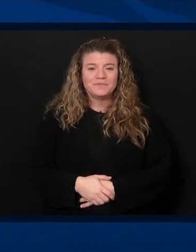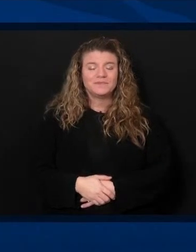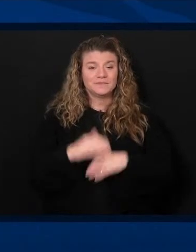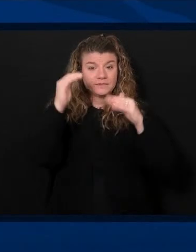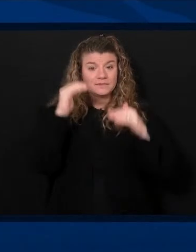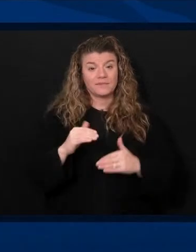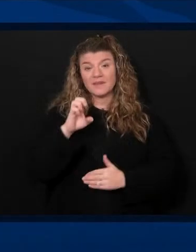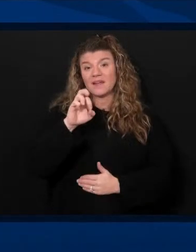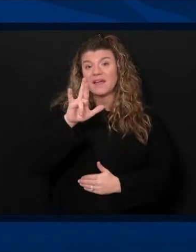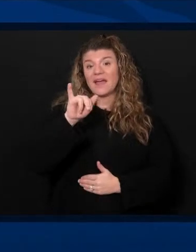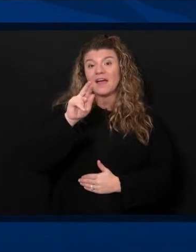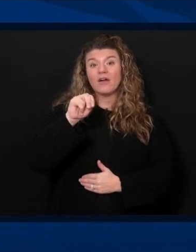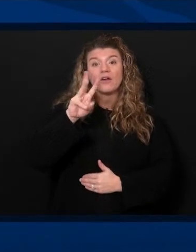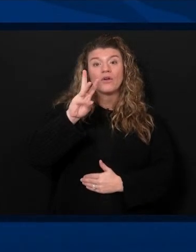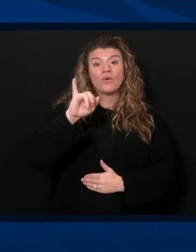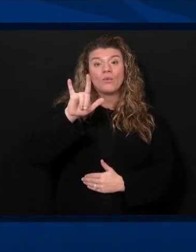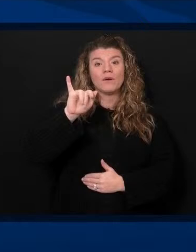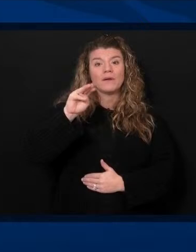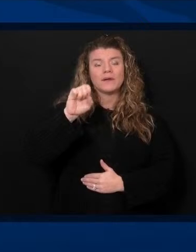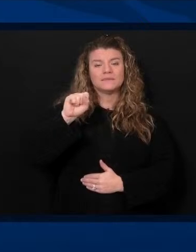to Aaron Williams with WBOI.